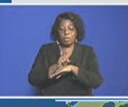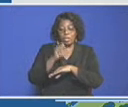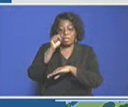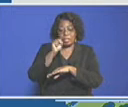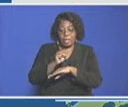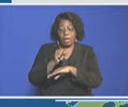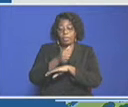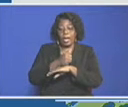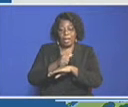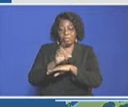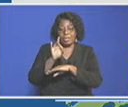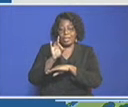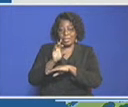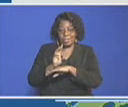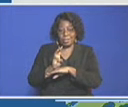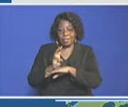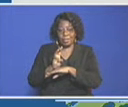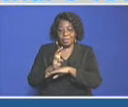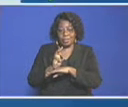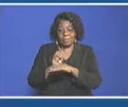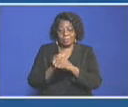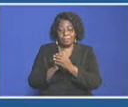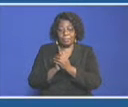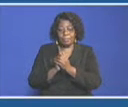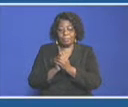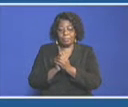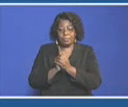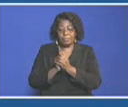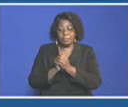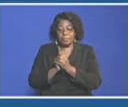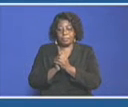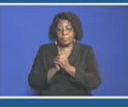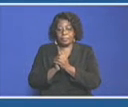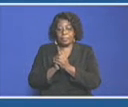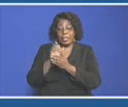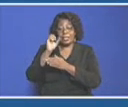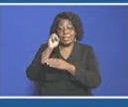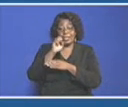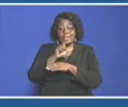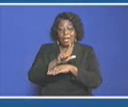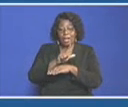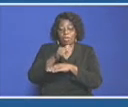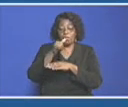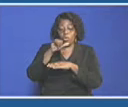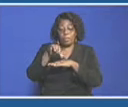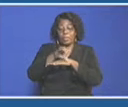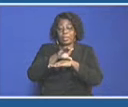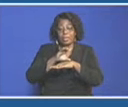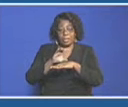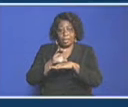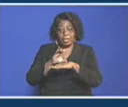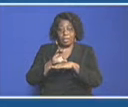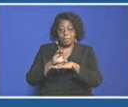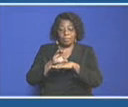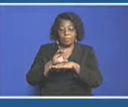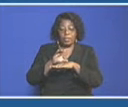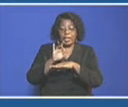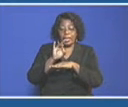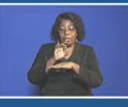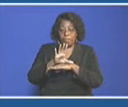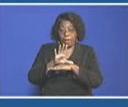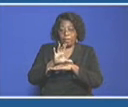Andros, and Fresh Creek and Central Andros, all at 86 degrees. San Salvador, Rumke and Georgetown and Exuma,